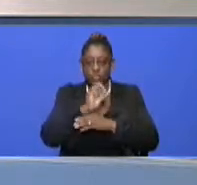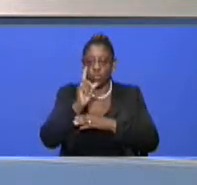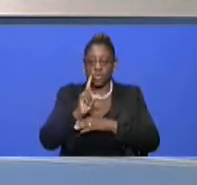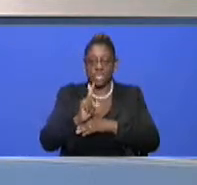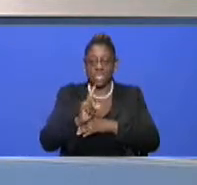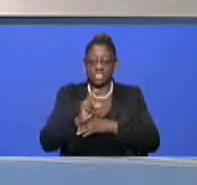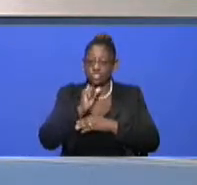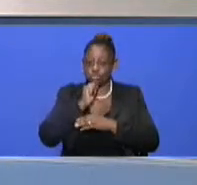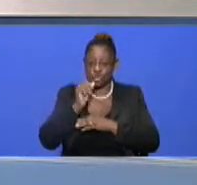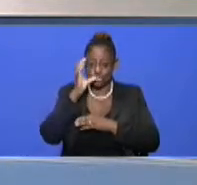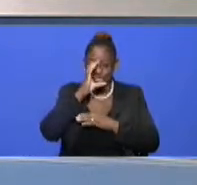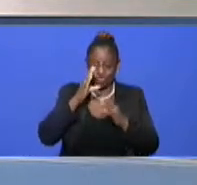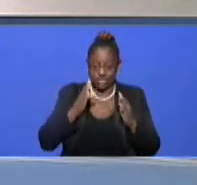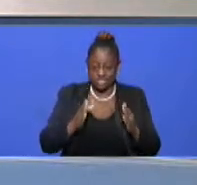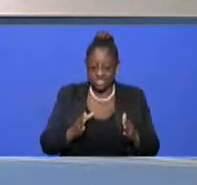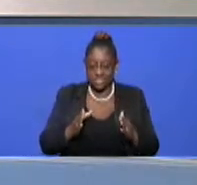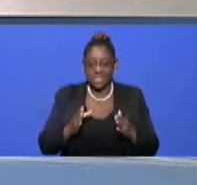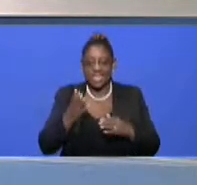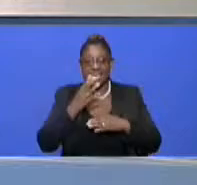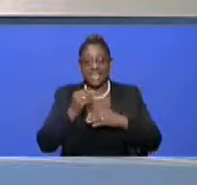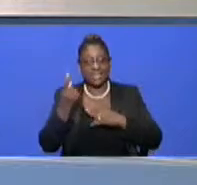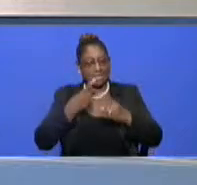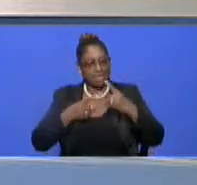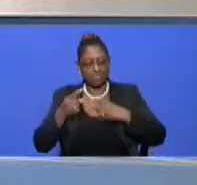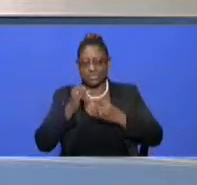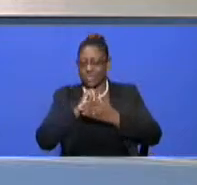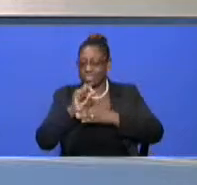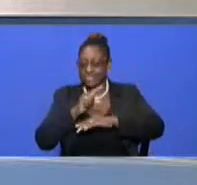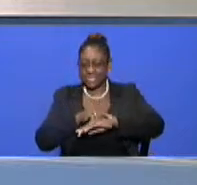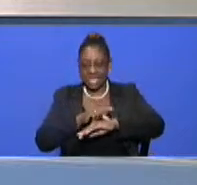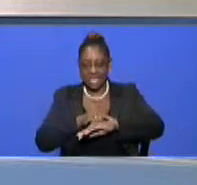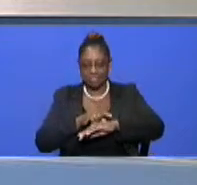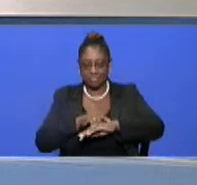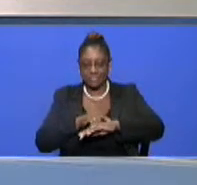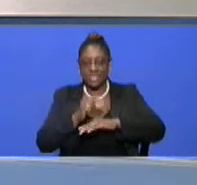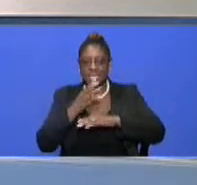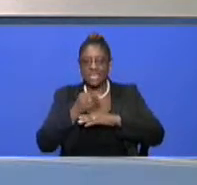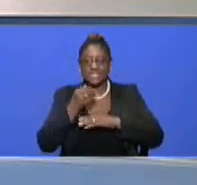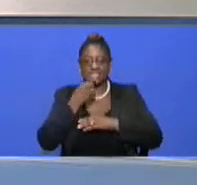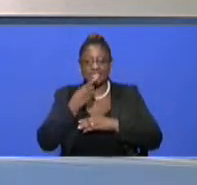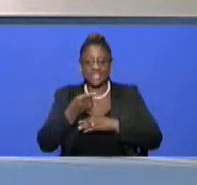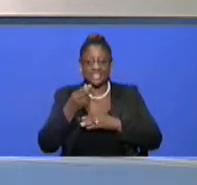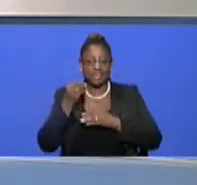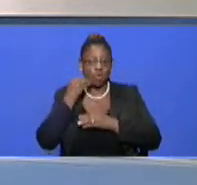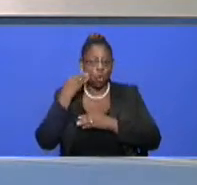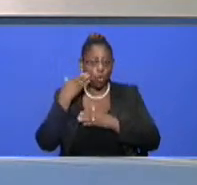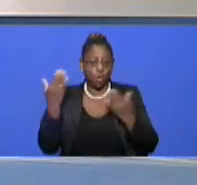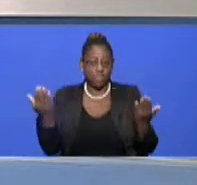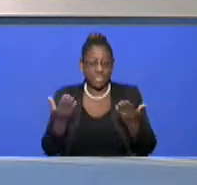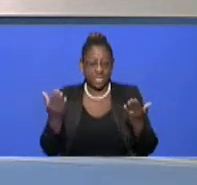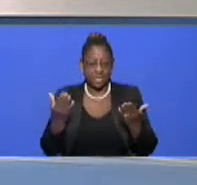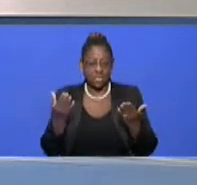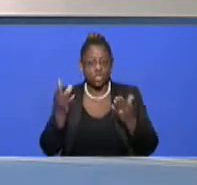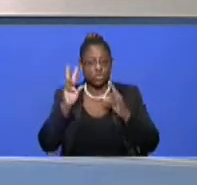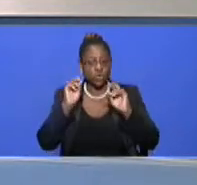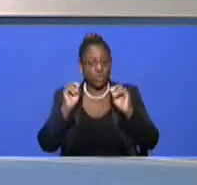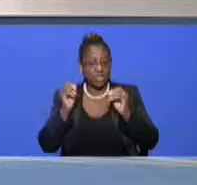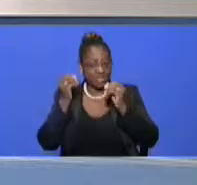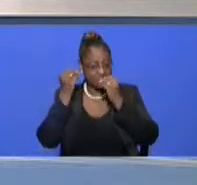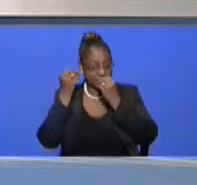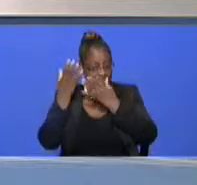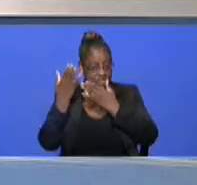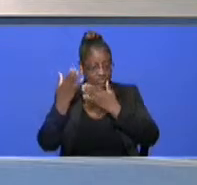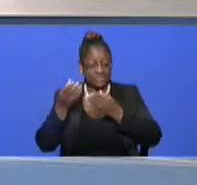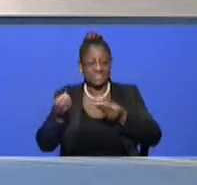no stranger to the country. In fact, he's a frequent visitor, and it's reported he has a home here. No details were provided on this visit